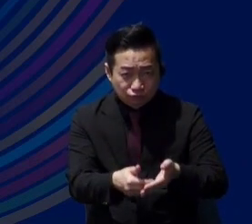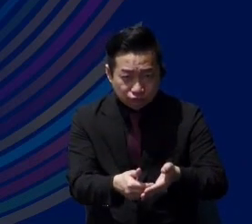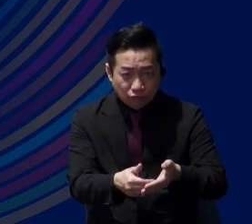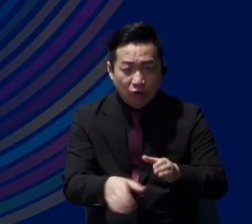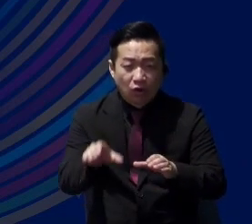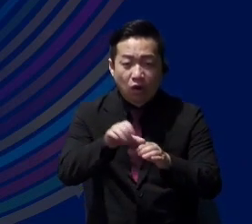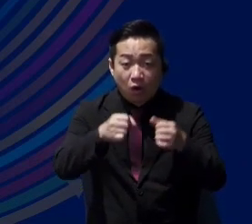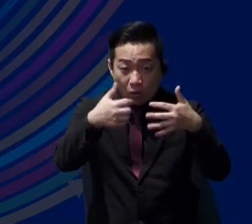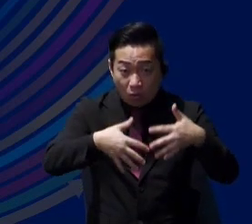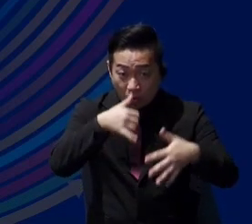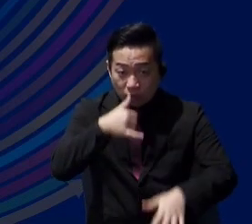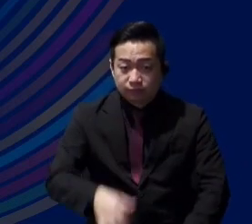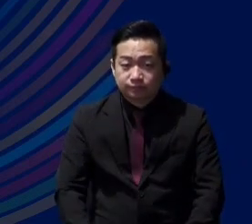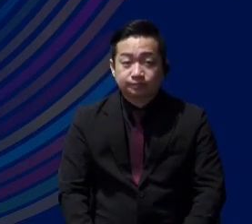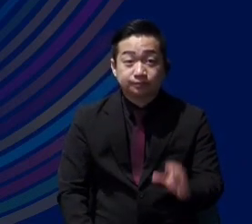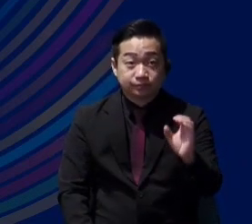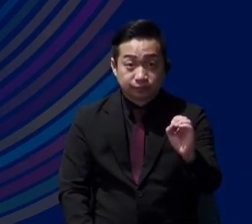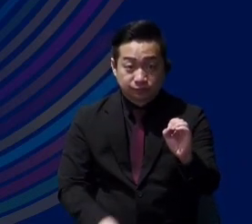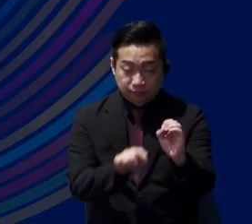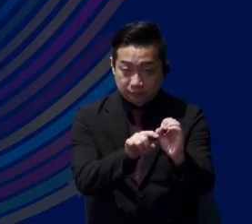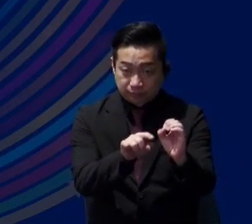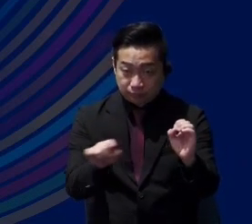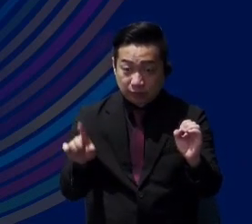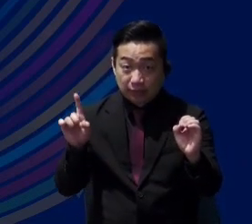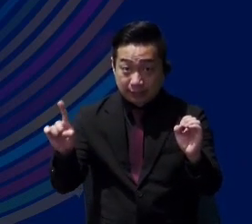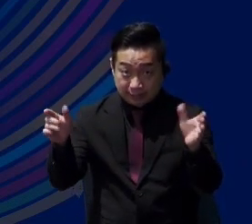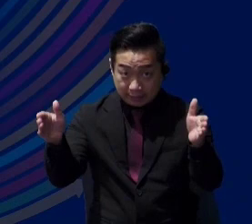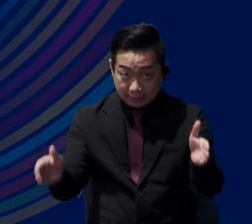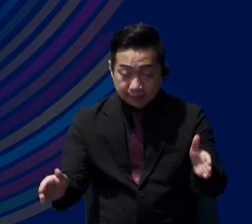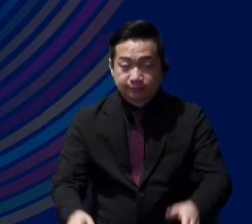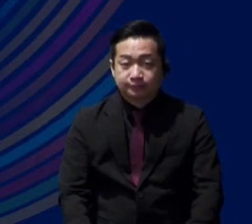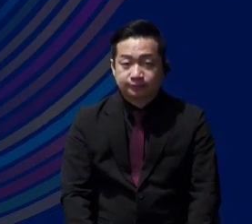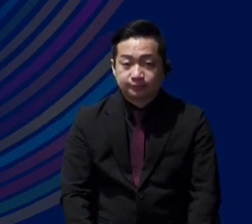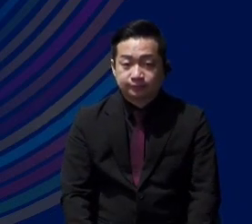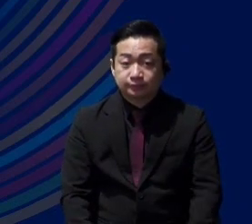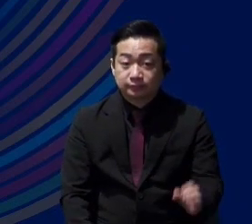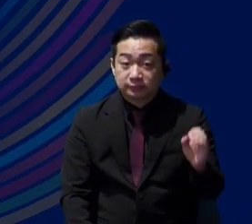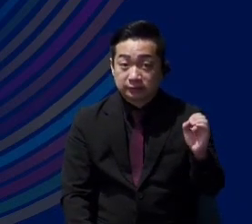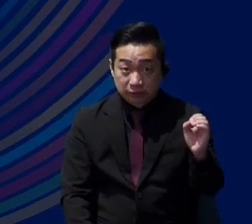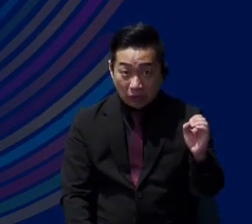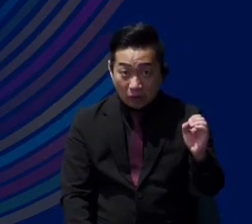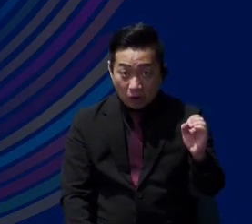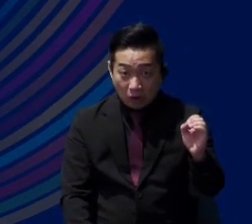to 1. That 0 is very, very low